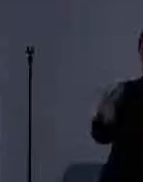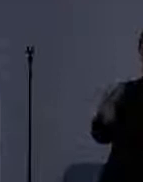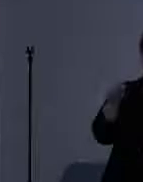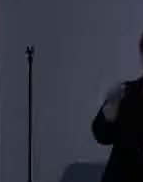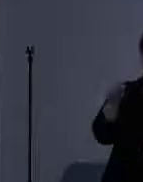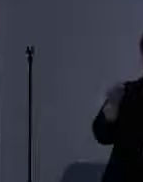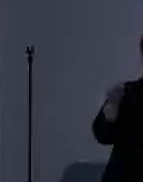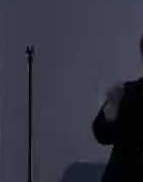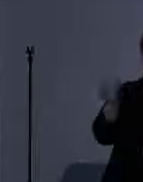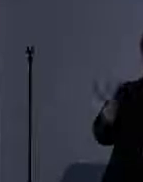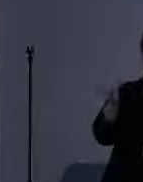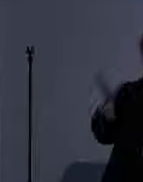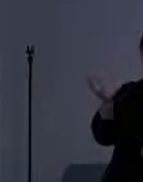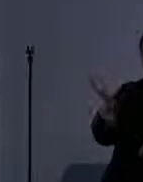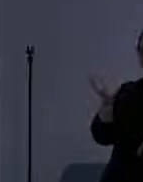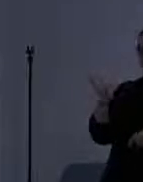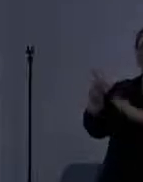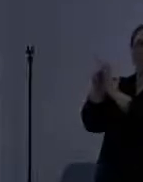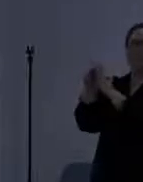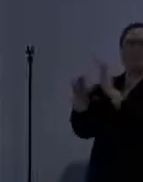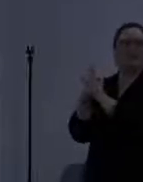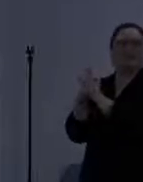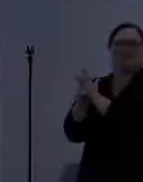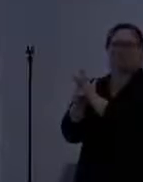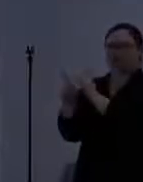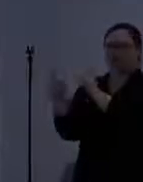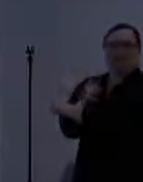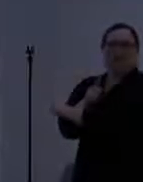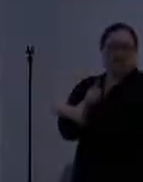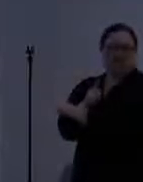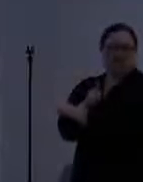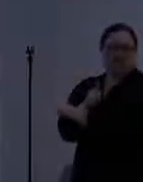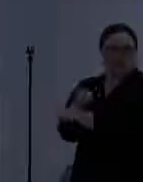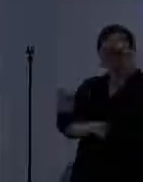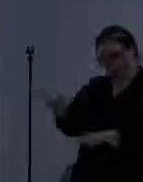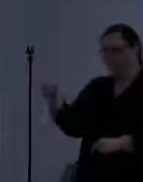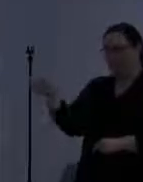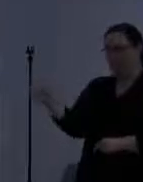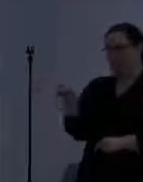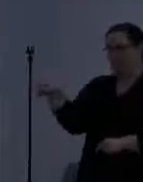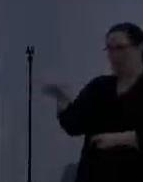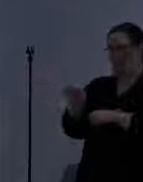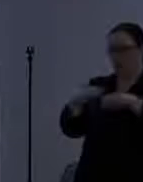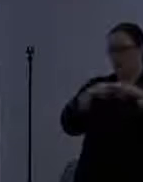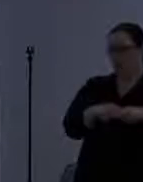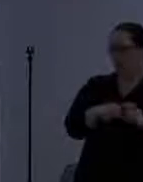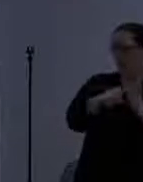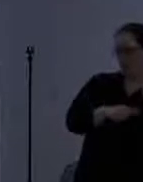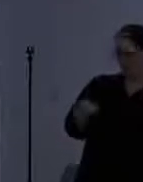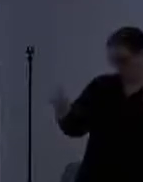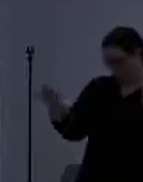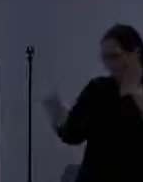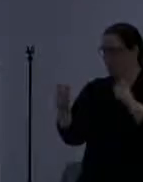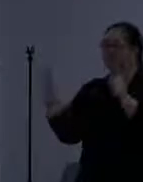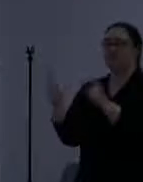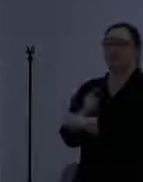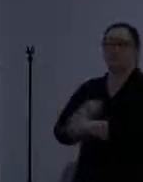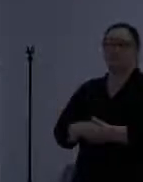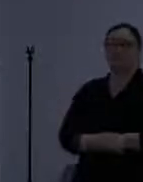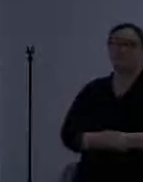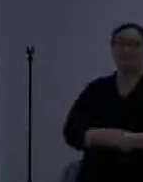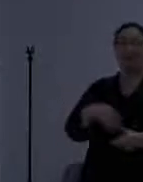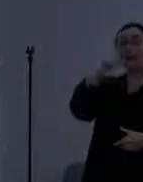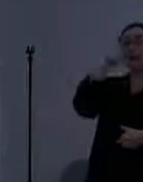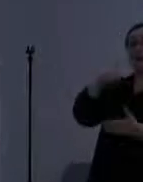change their way they're doing things to ensure that they're complying with the standards. We can put